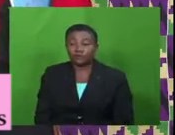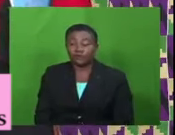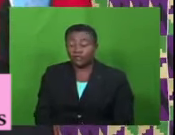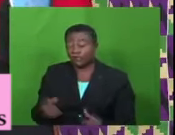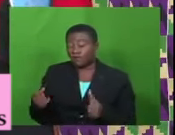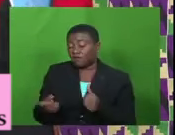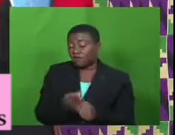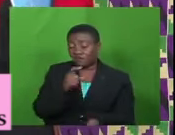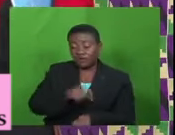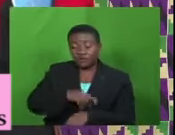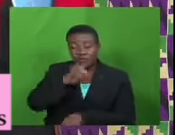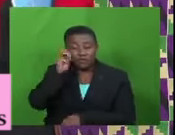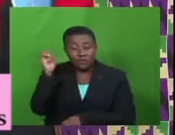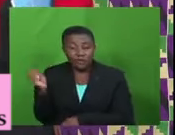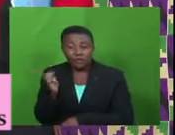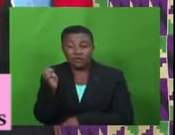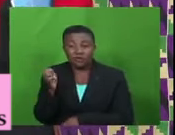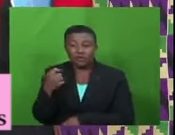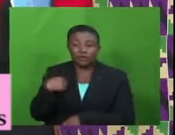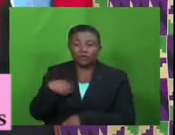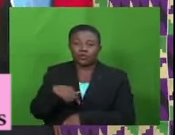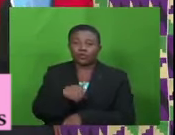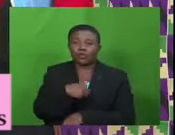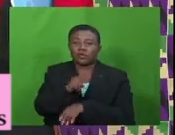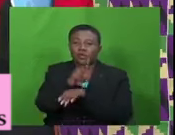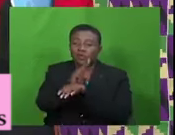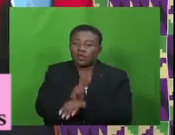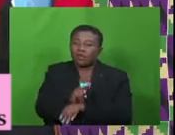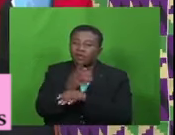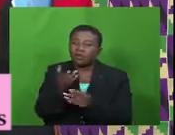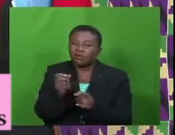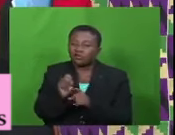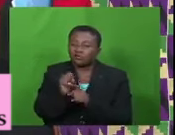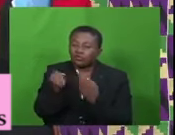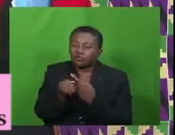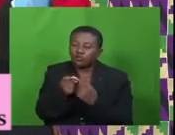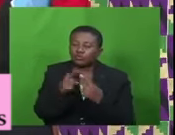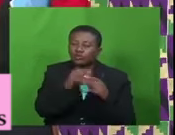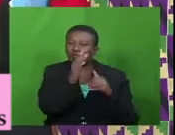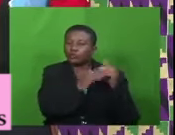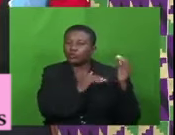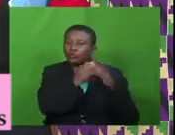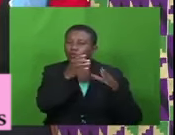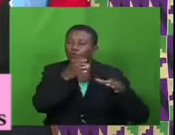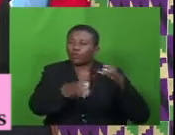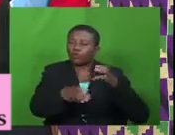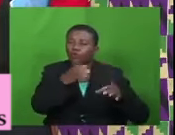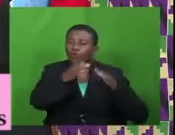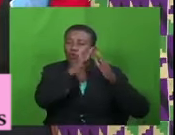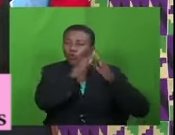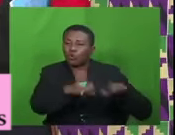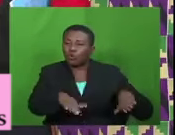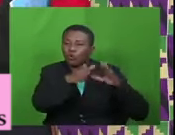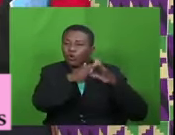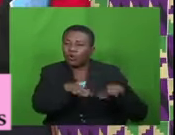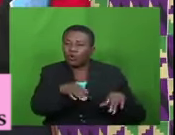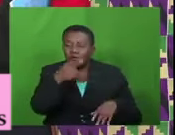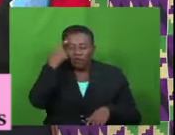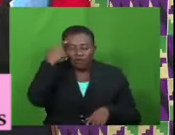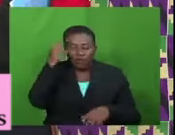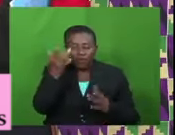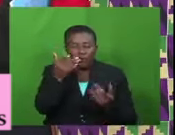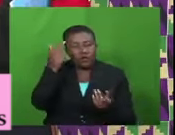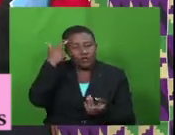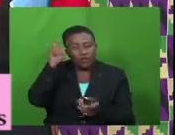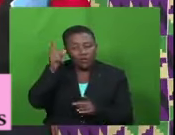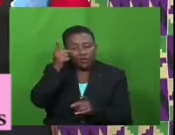ever, we have the happy situation of purpose-built courthouses with accommodation that are waiting for judges to be appointed to